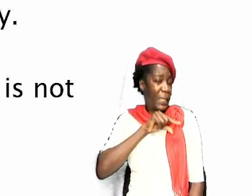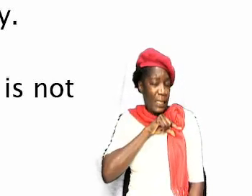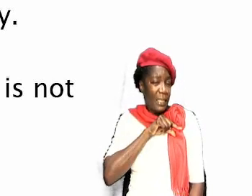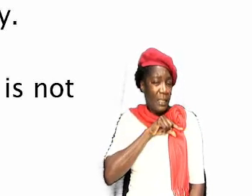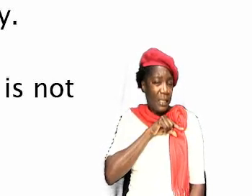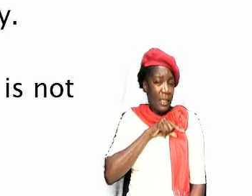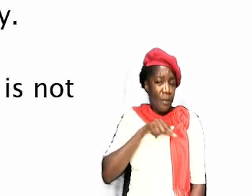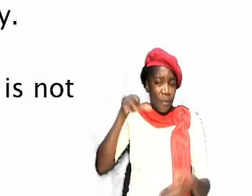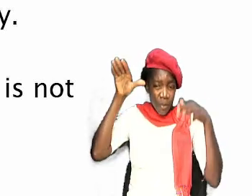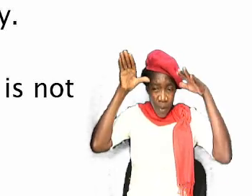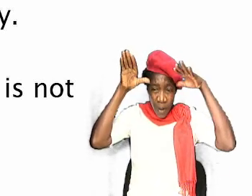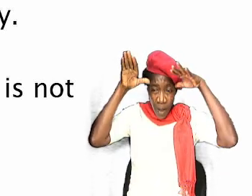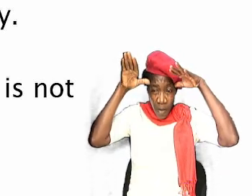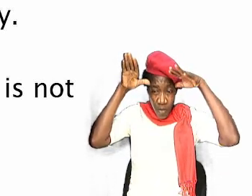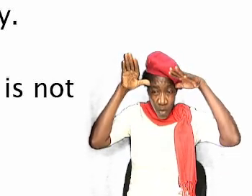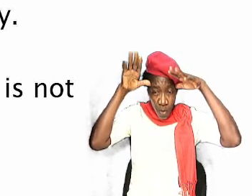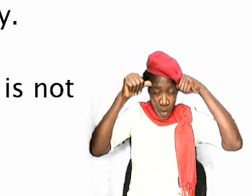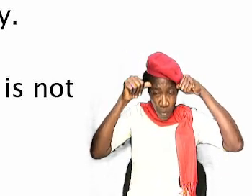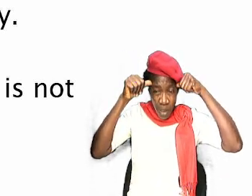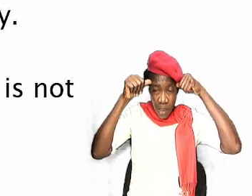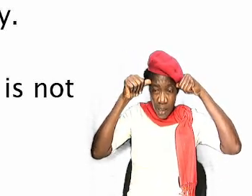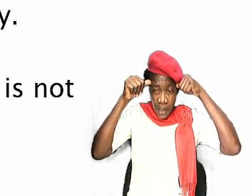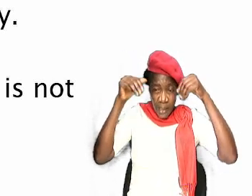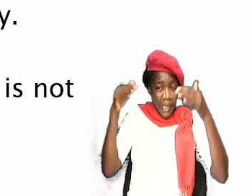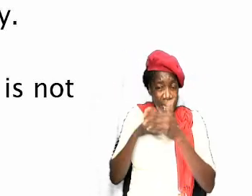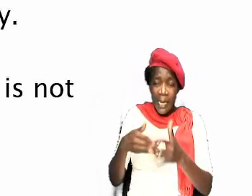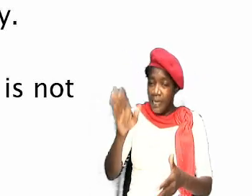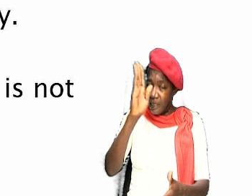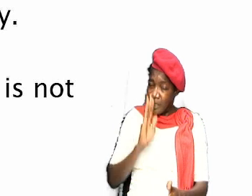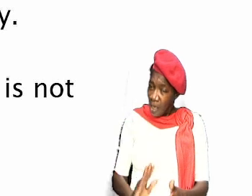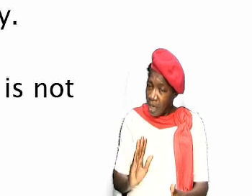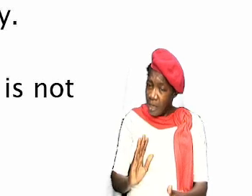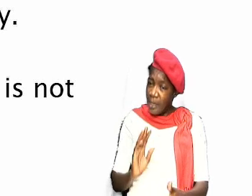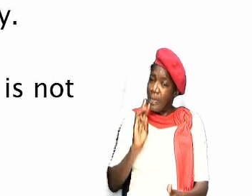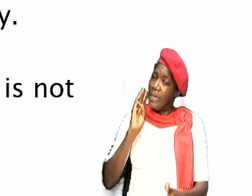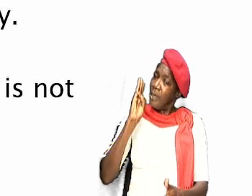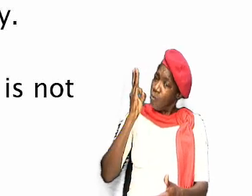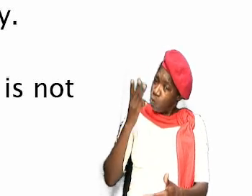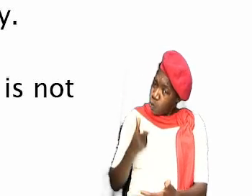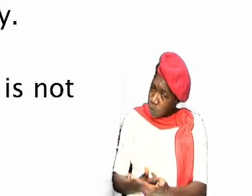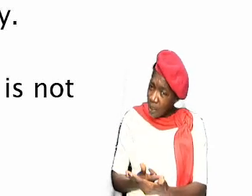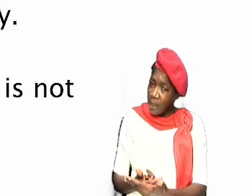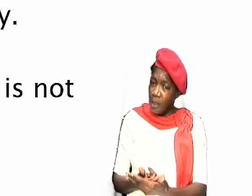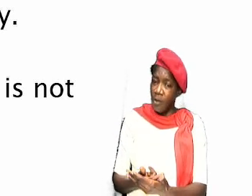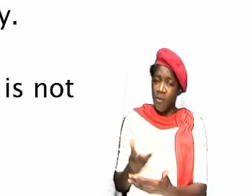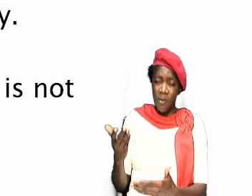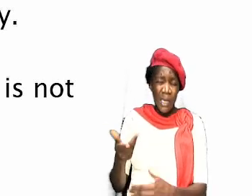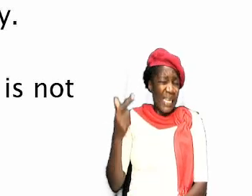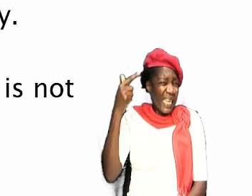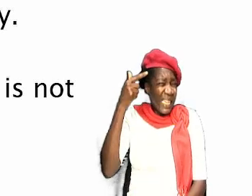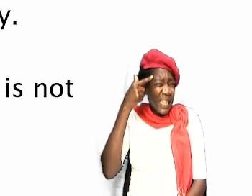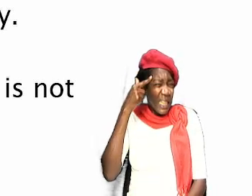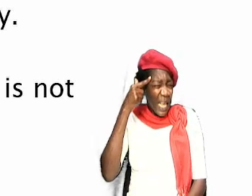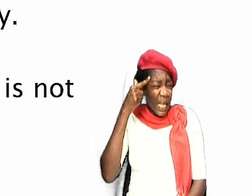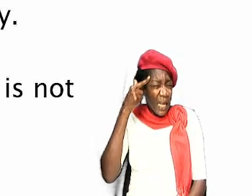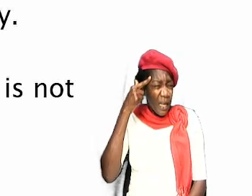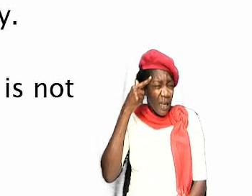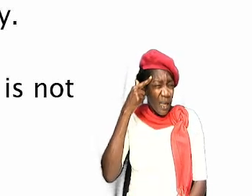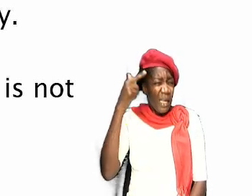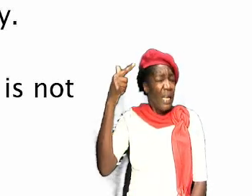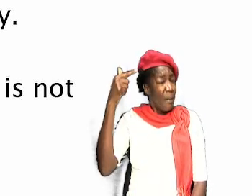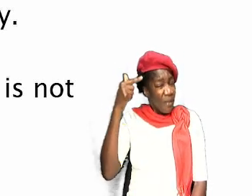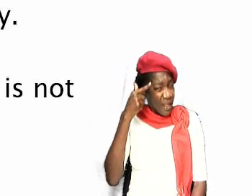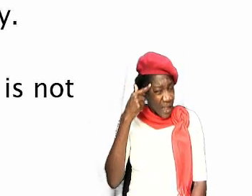rebellion against God. His disobedience was willful. It was peremptory to